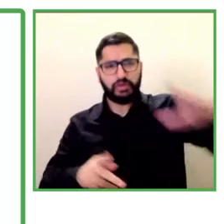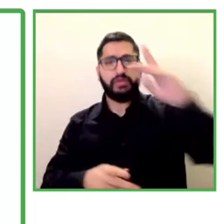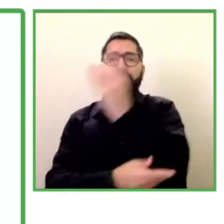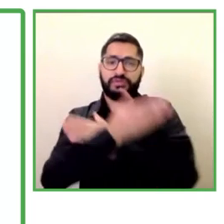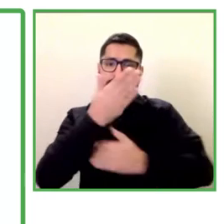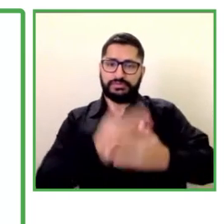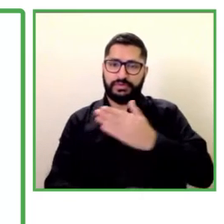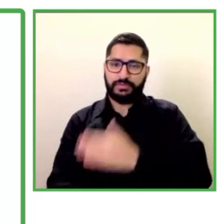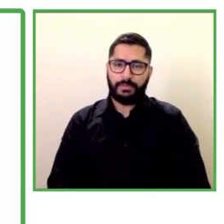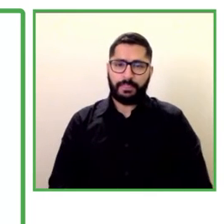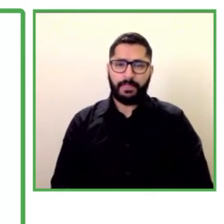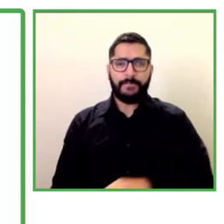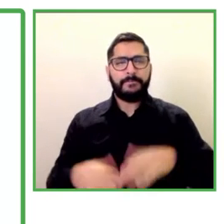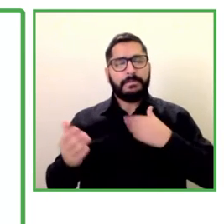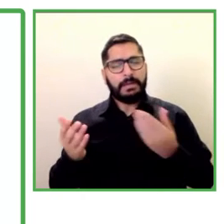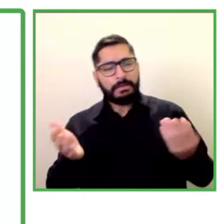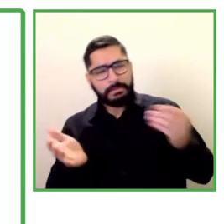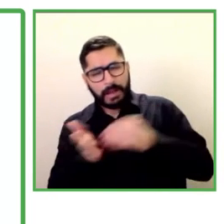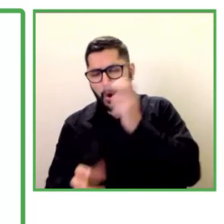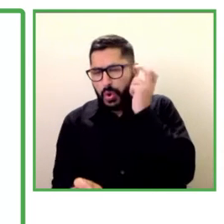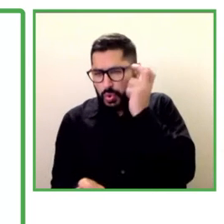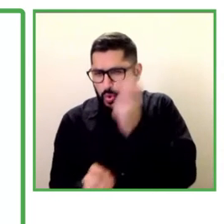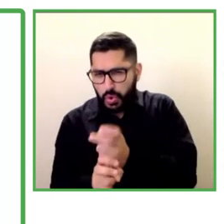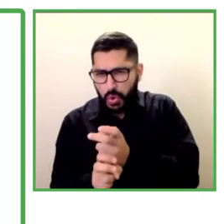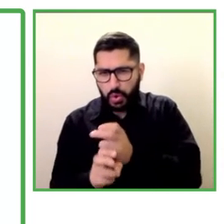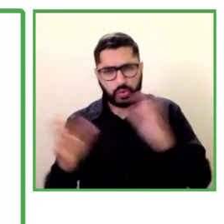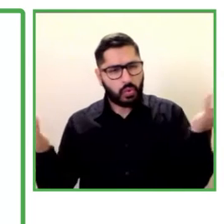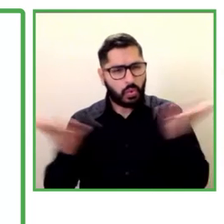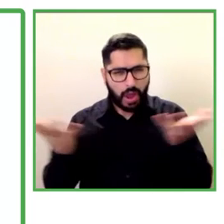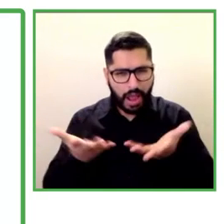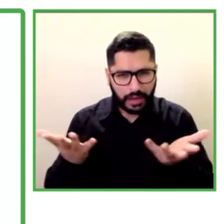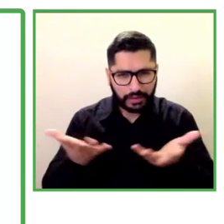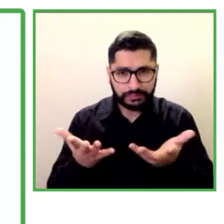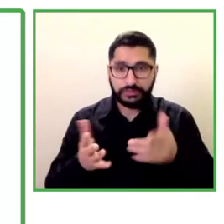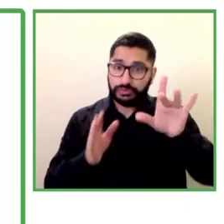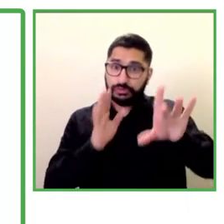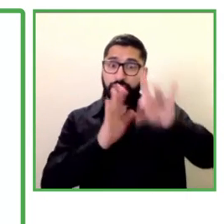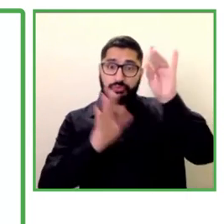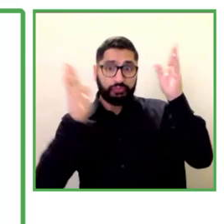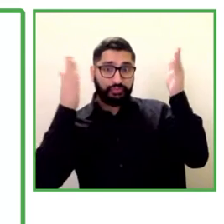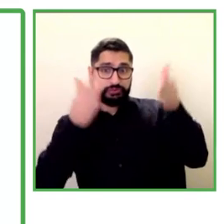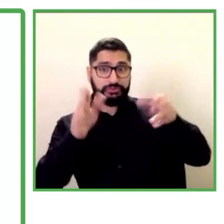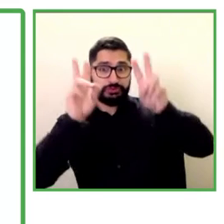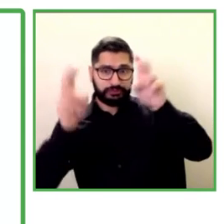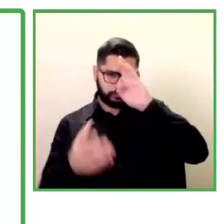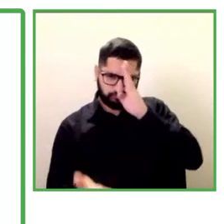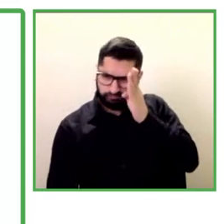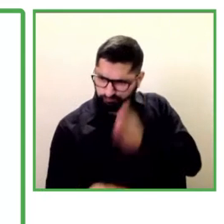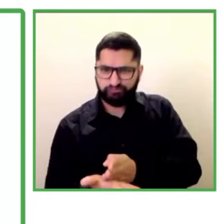complicated part, the most complex talent, taking up the